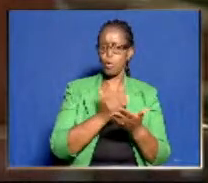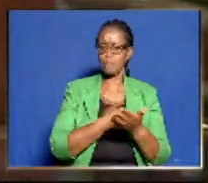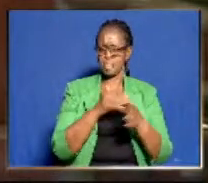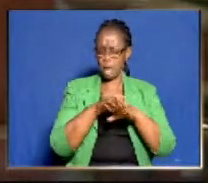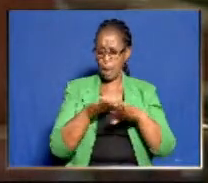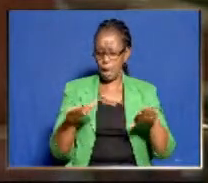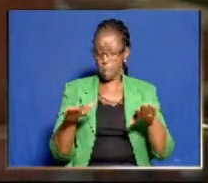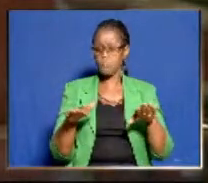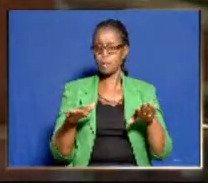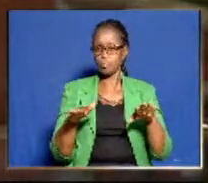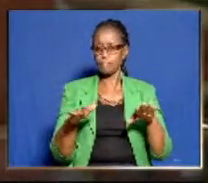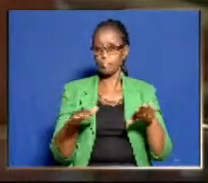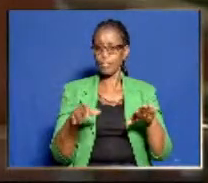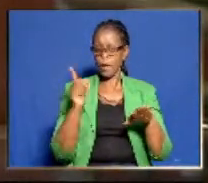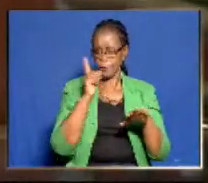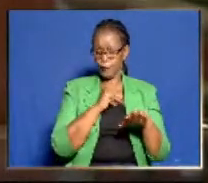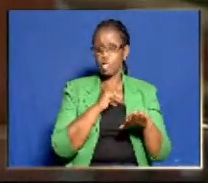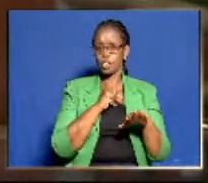a